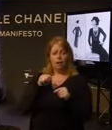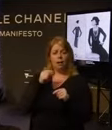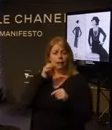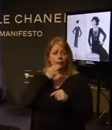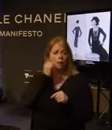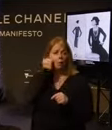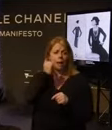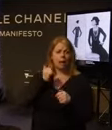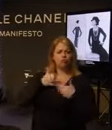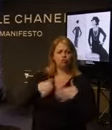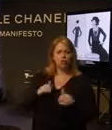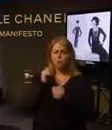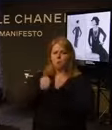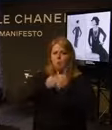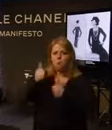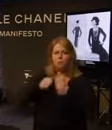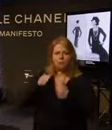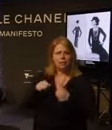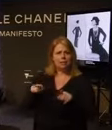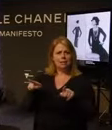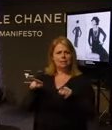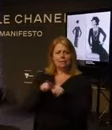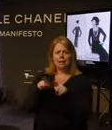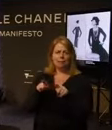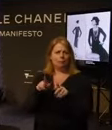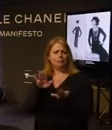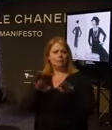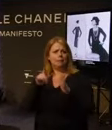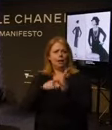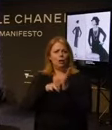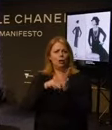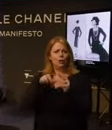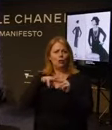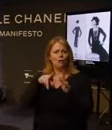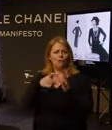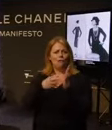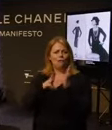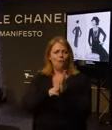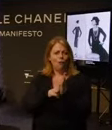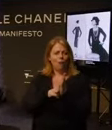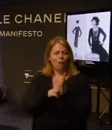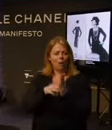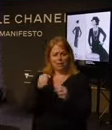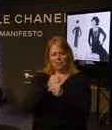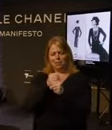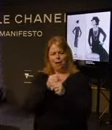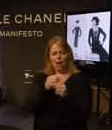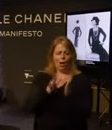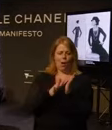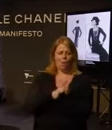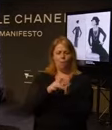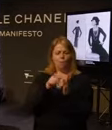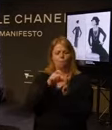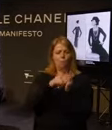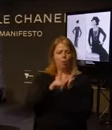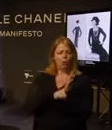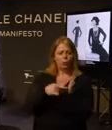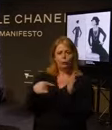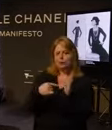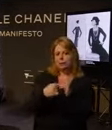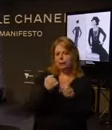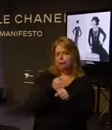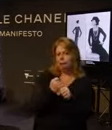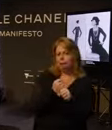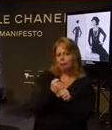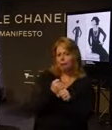dress would become a type of uniform, and it was like the Ford Model T, black and serious